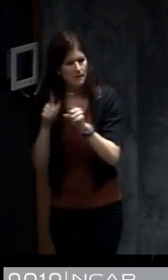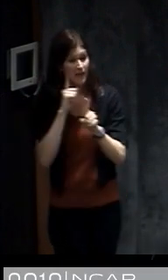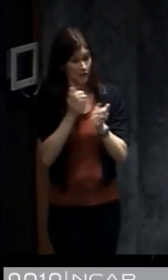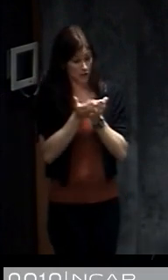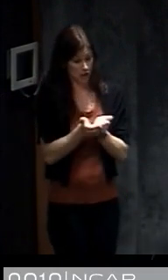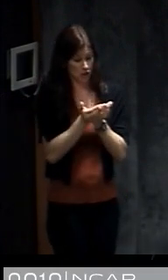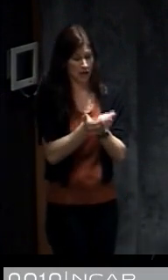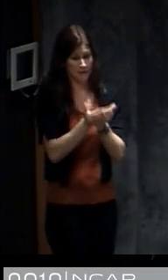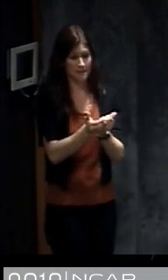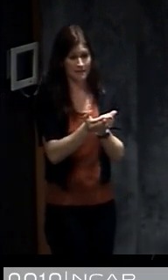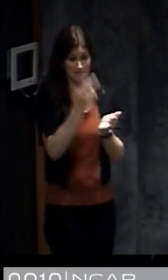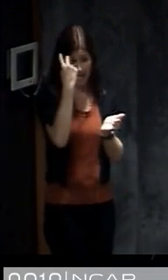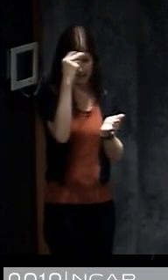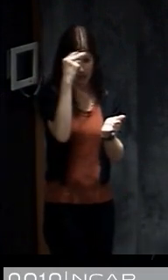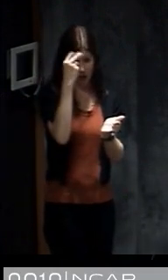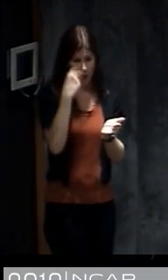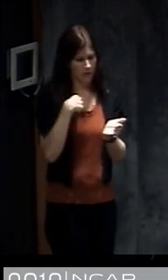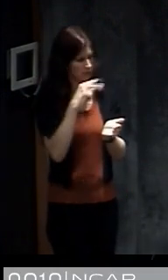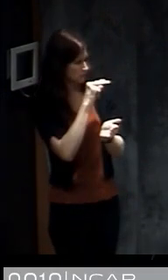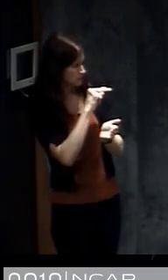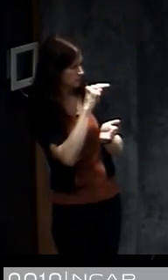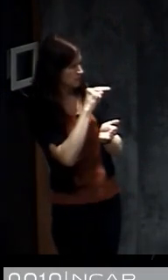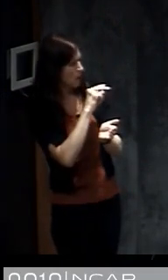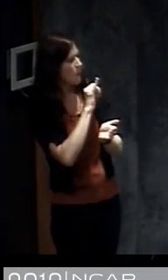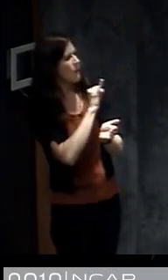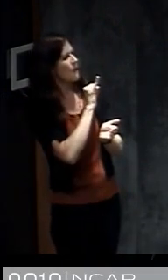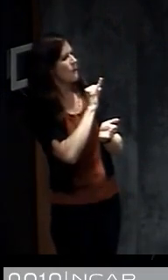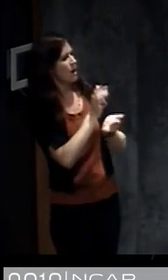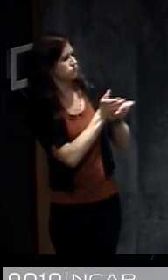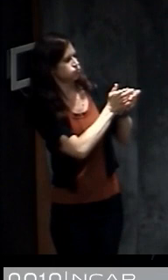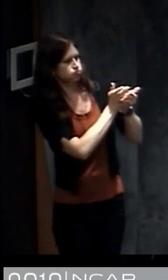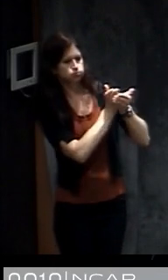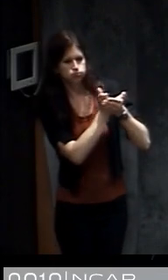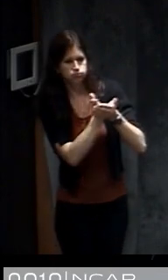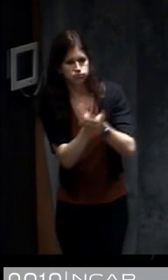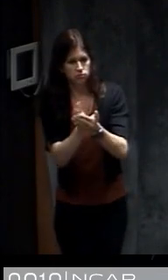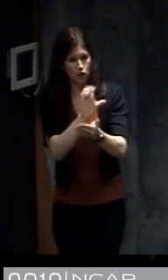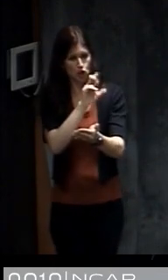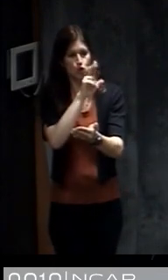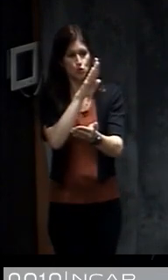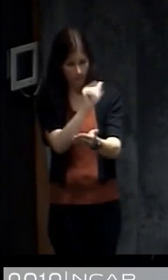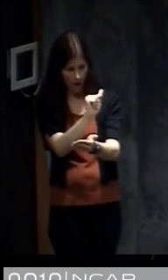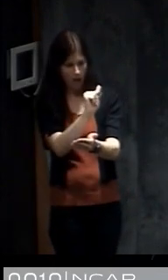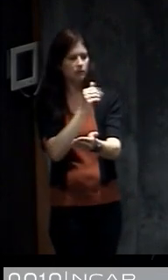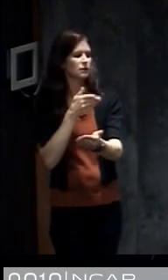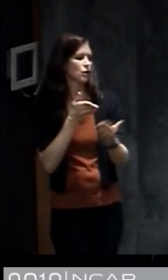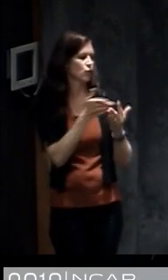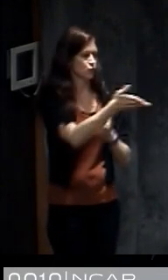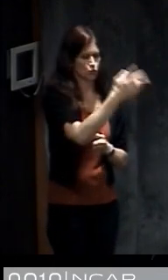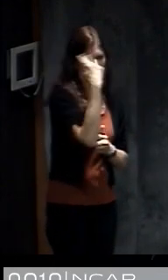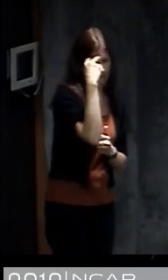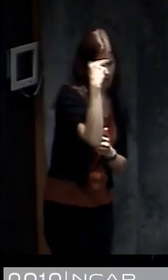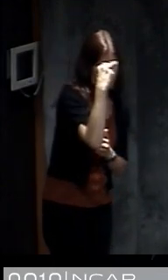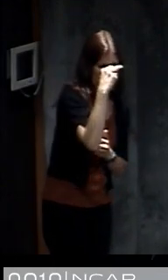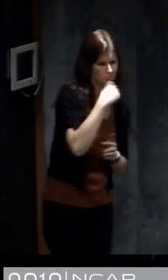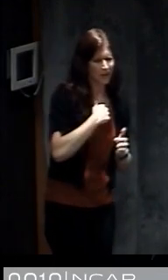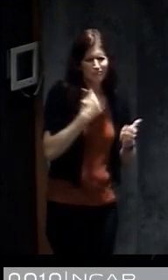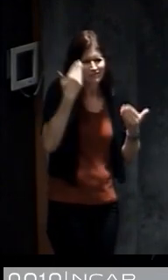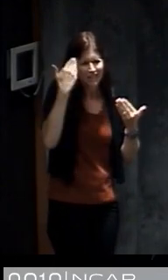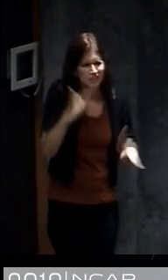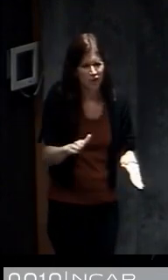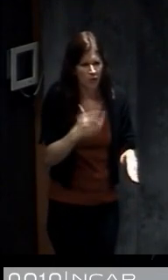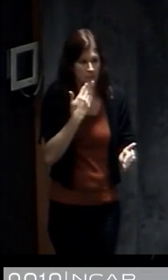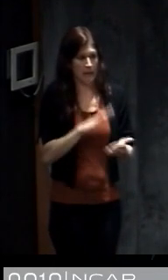in the Gulf of Mexico that had observed the storm a couple days before it made landfall. So they knew that it from Cuba it had passed into that region. But they had no idea how bad it was going to be